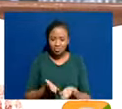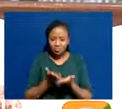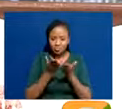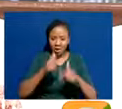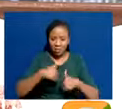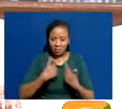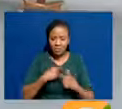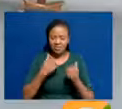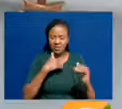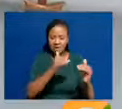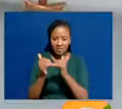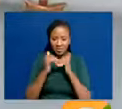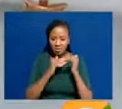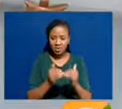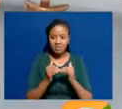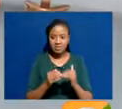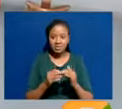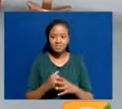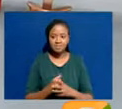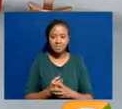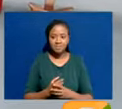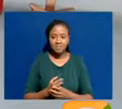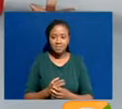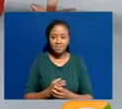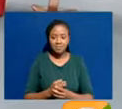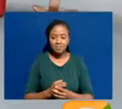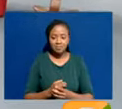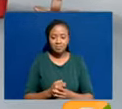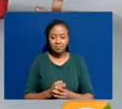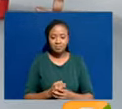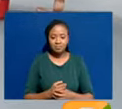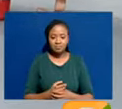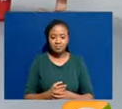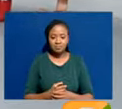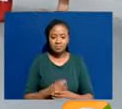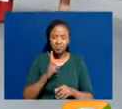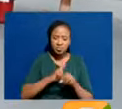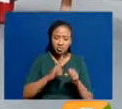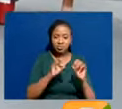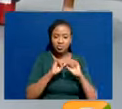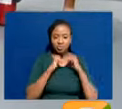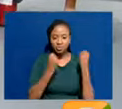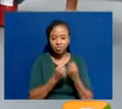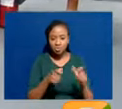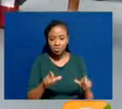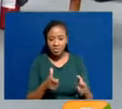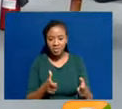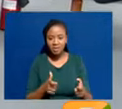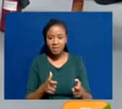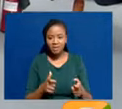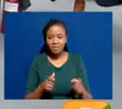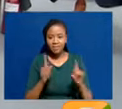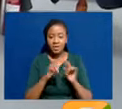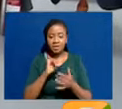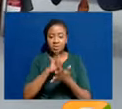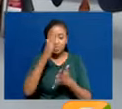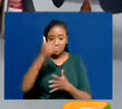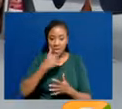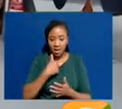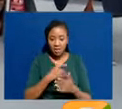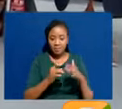people also, who's going to come on a Tuesday afternoon? People are working, yeah? Use social media, We've told, and that's why I have a docket,